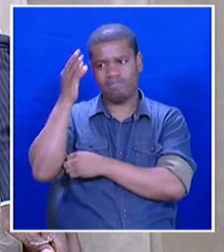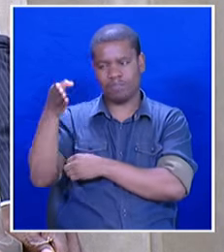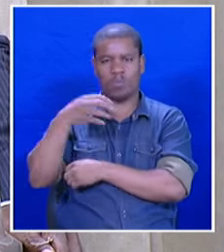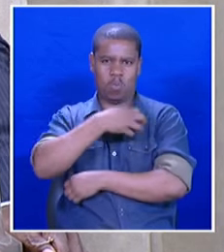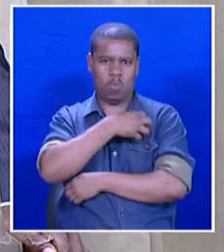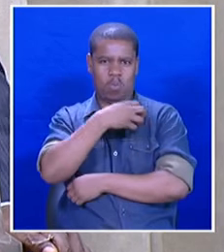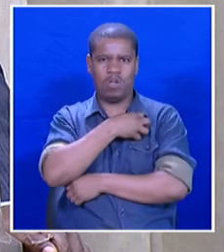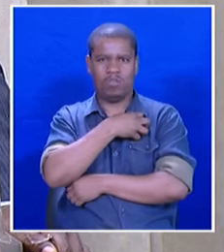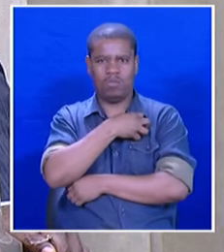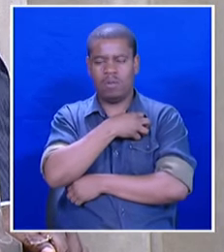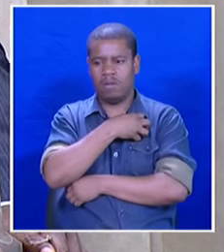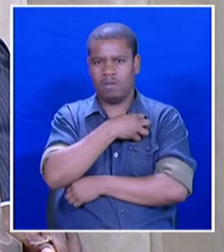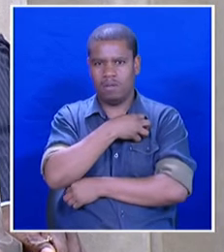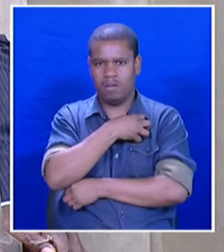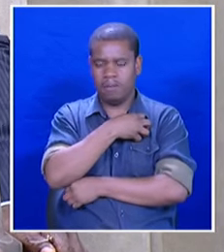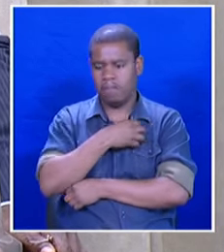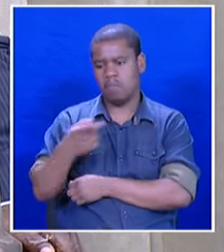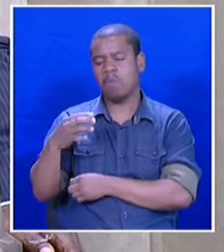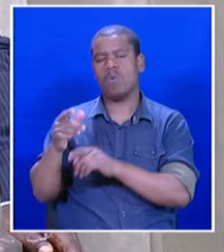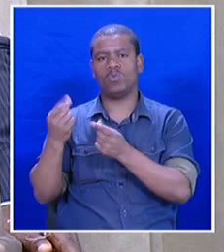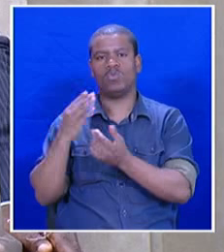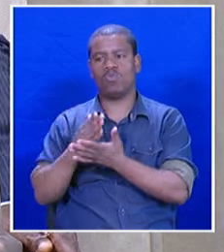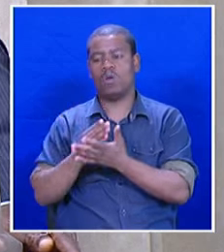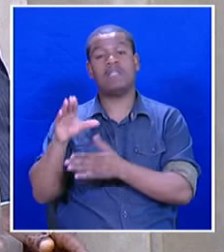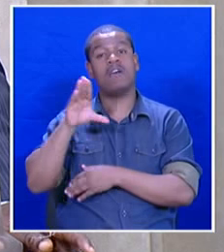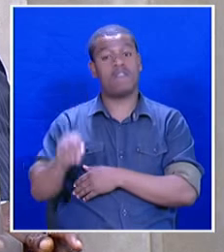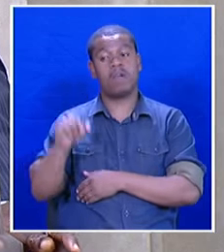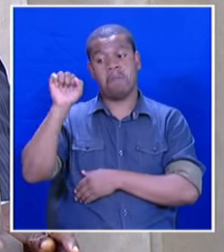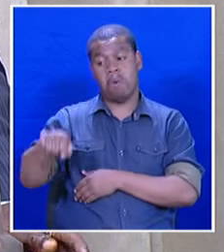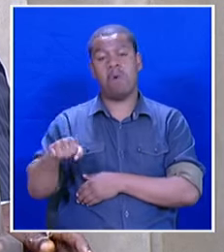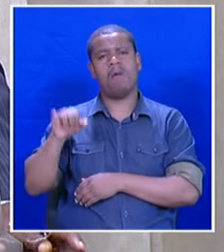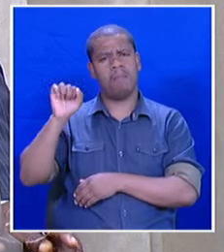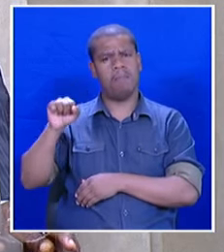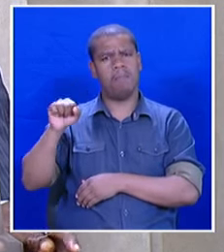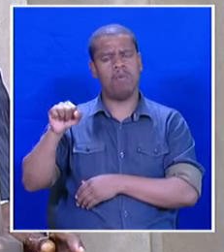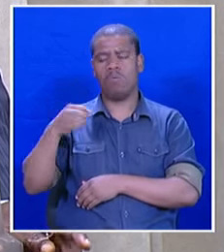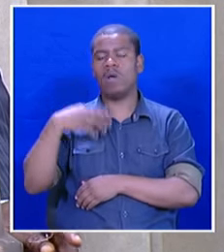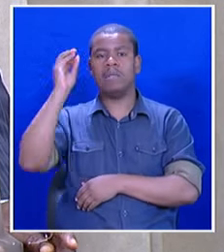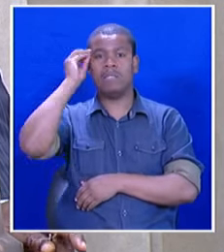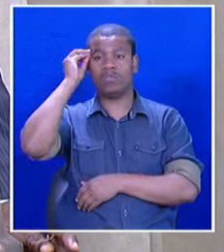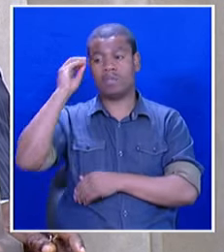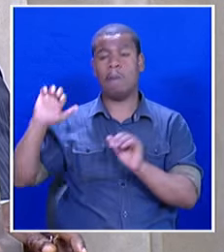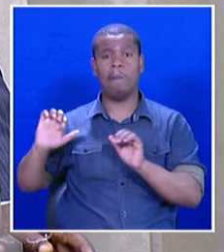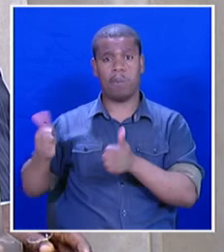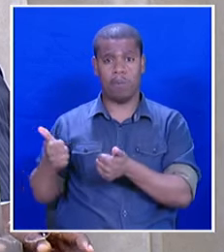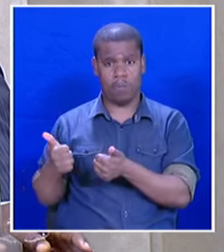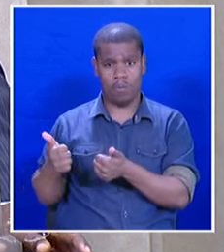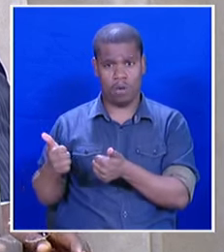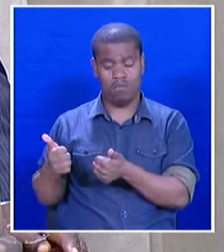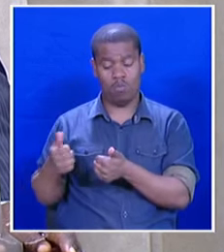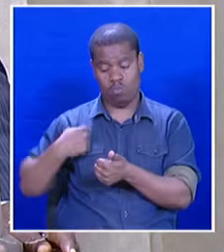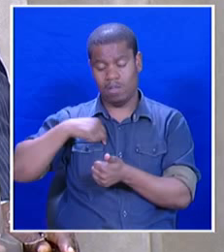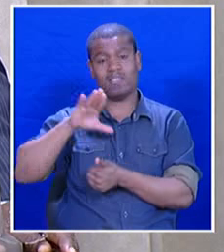oversees, the interests of South Africa, and indeed our interests collectively as South Africans.